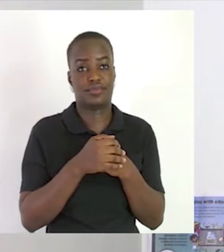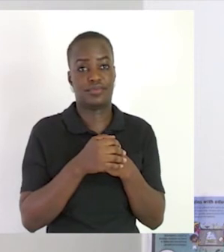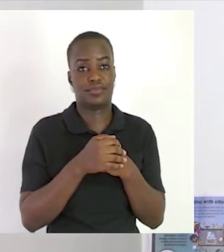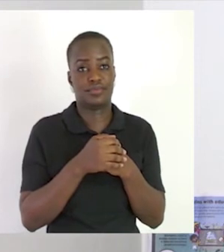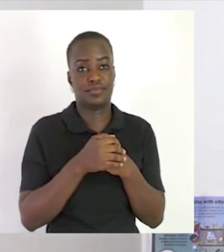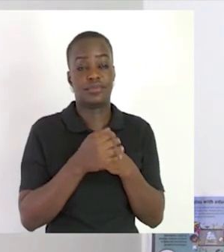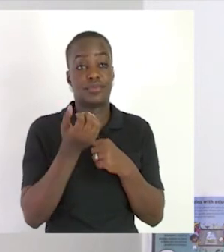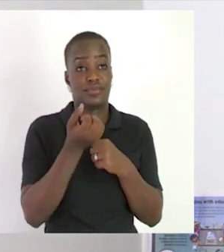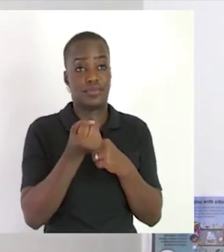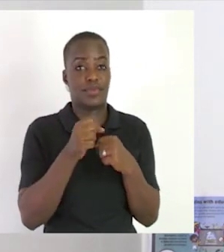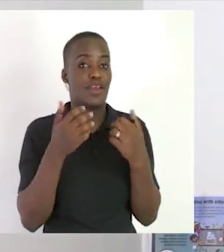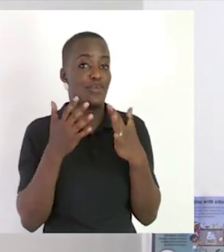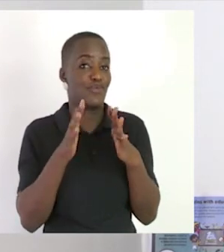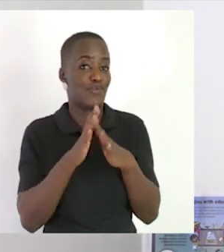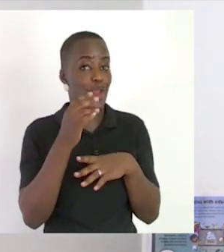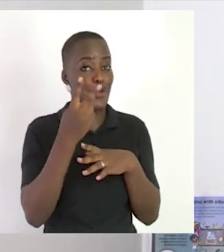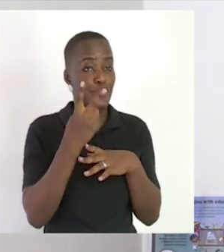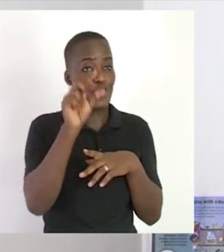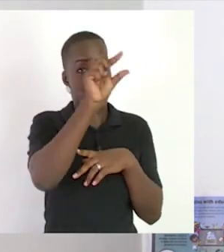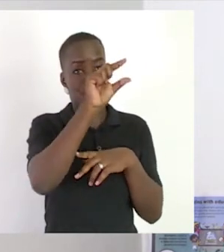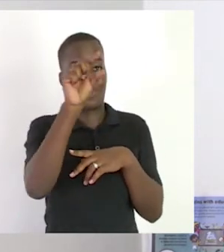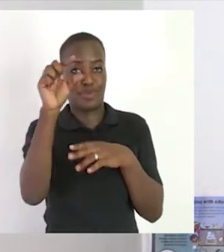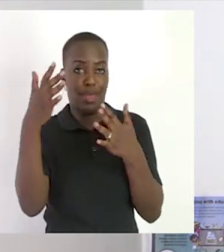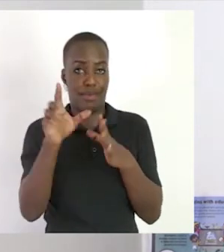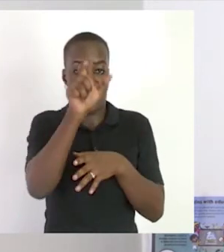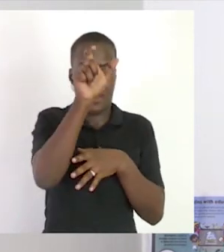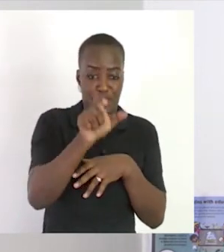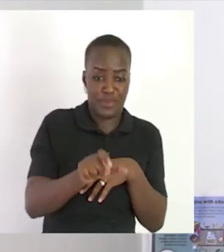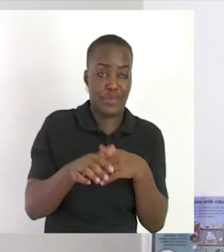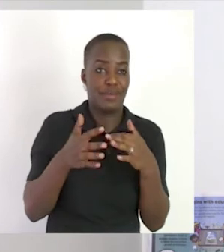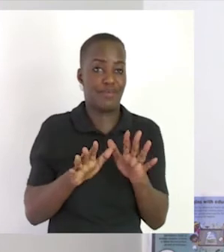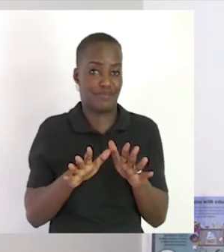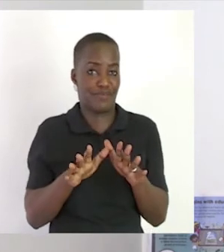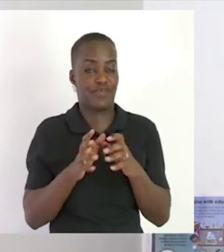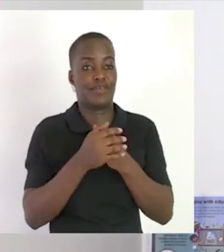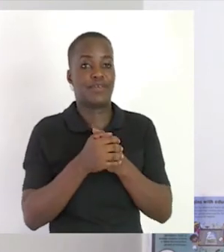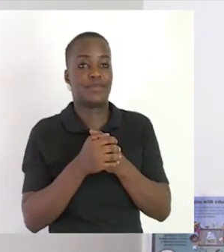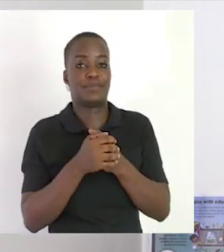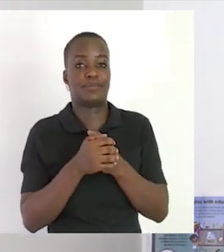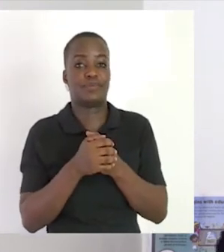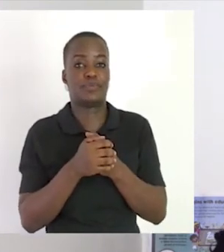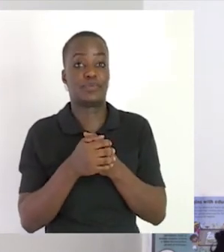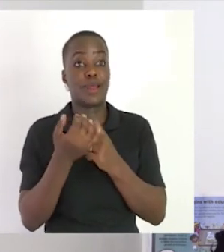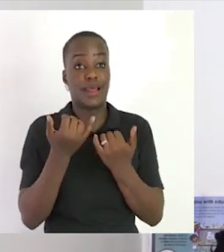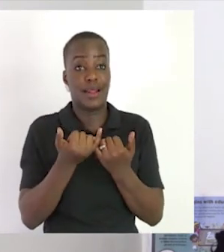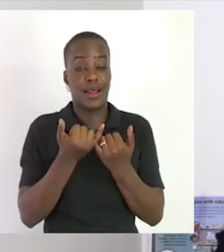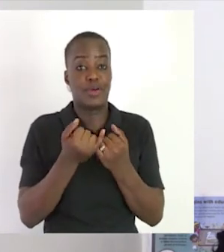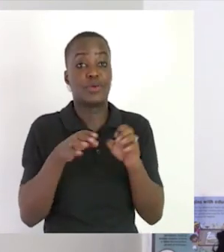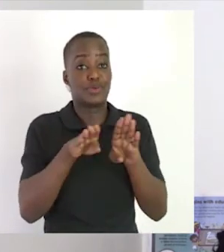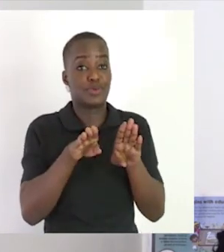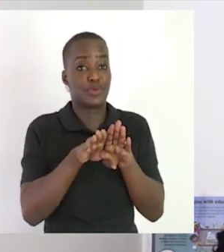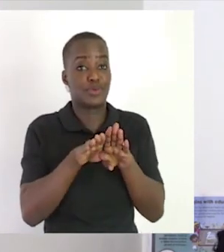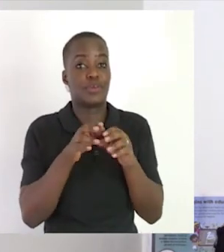We have now completed the top part of our word search. We are also going to do